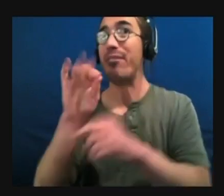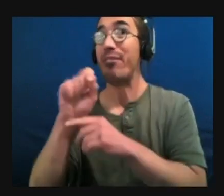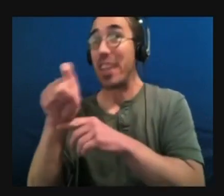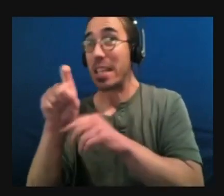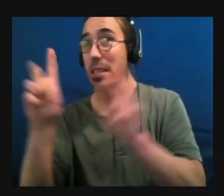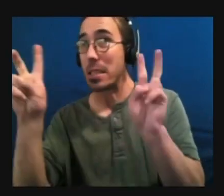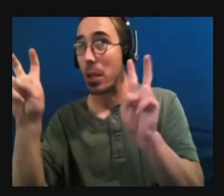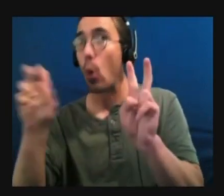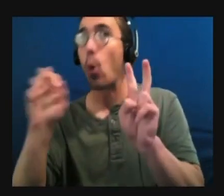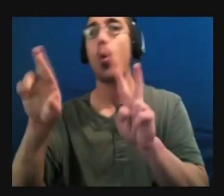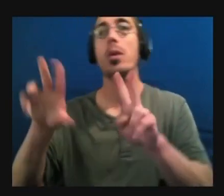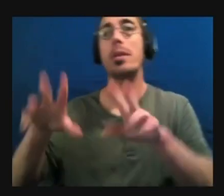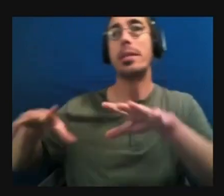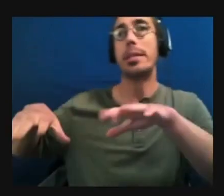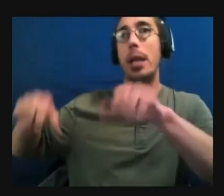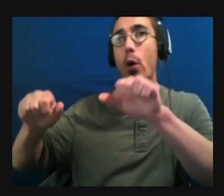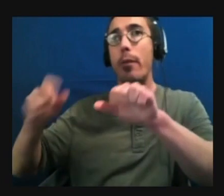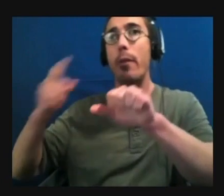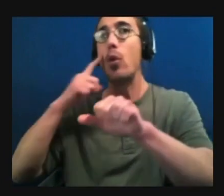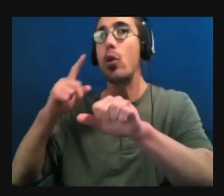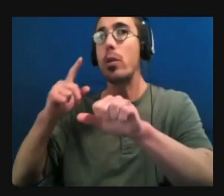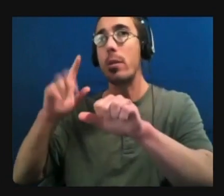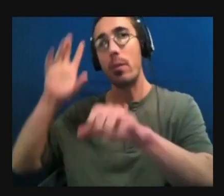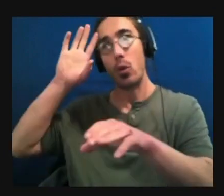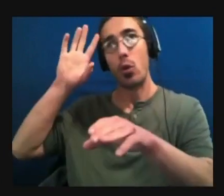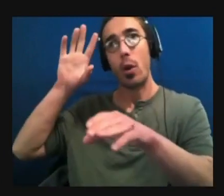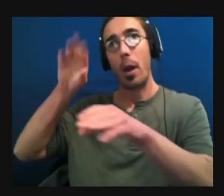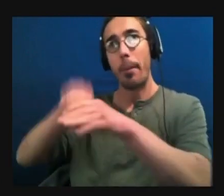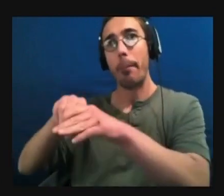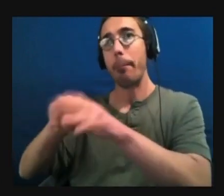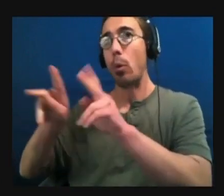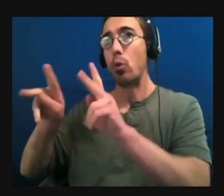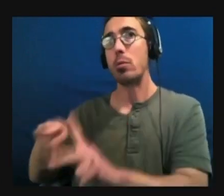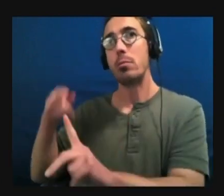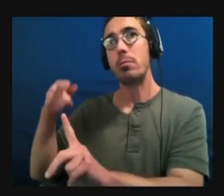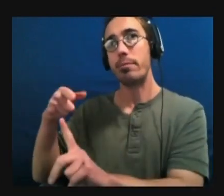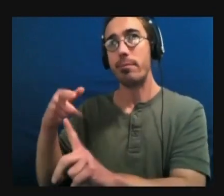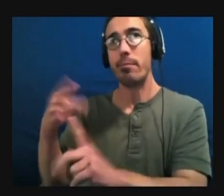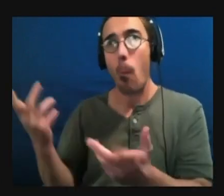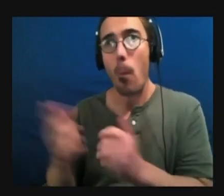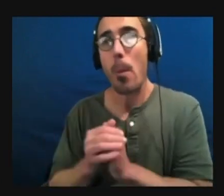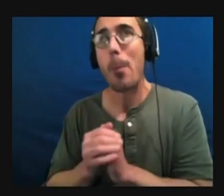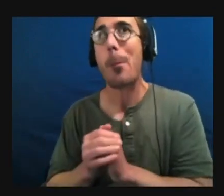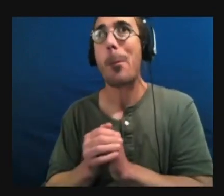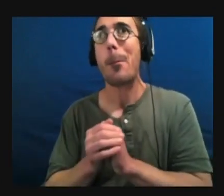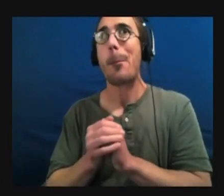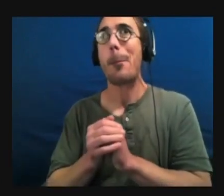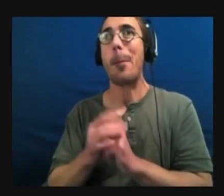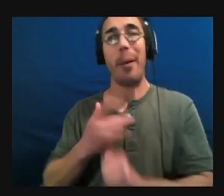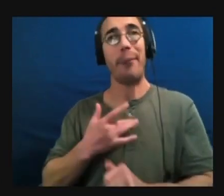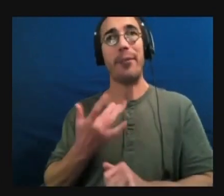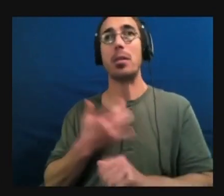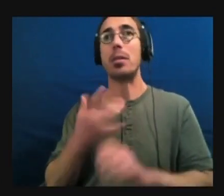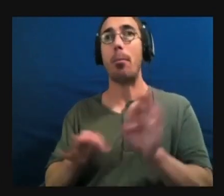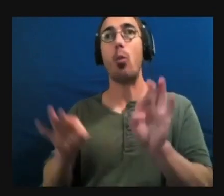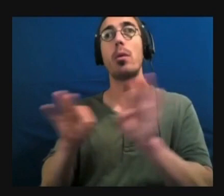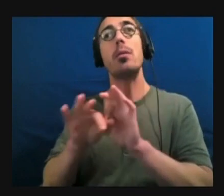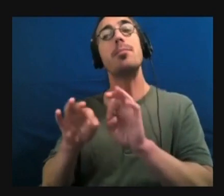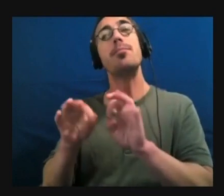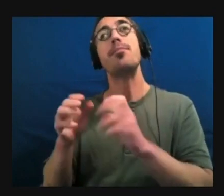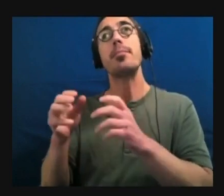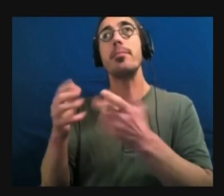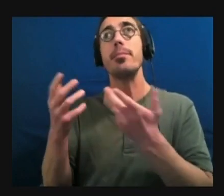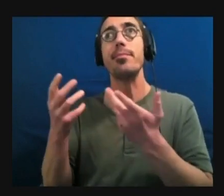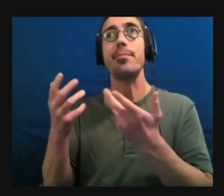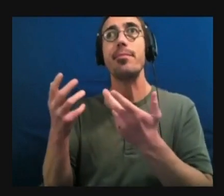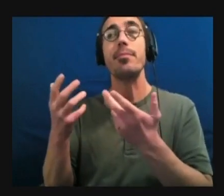over for our neurodivergent person. I think it's important. So for us, I would